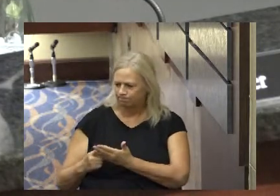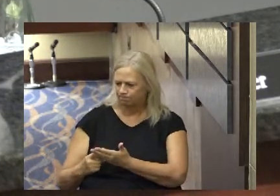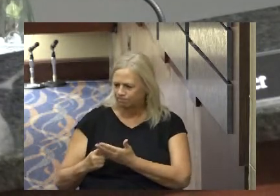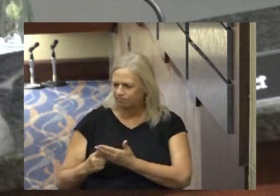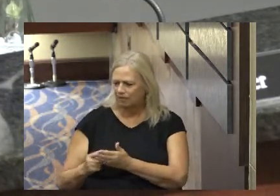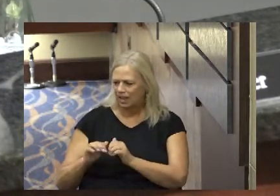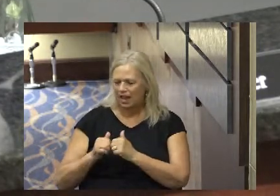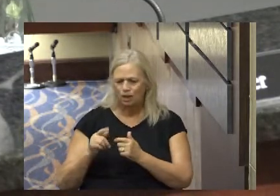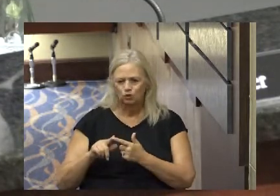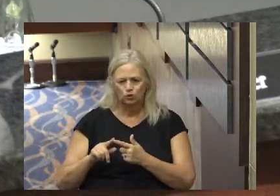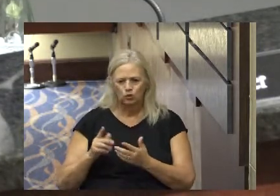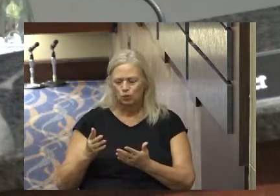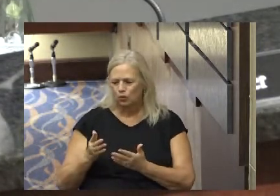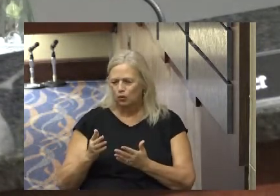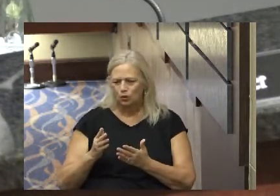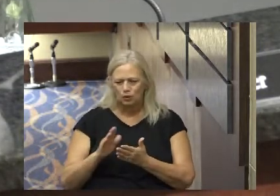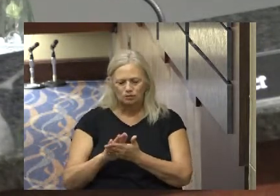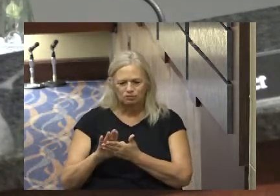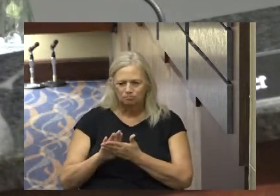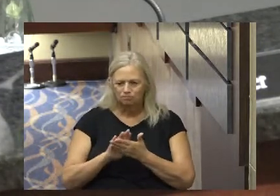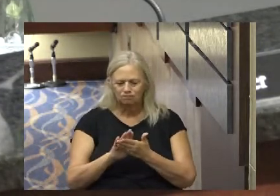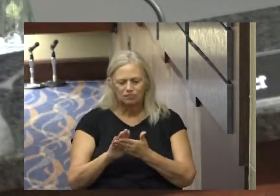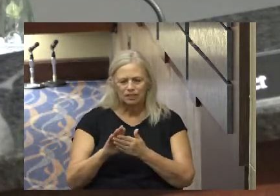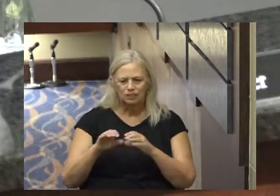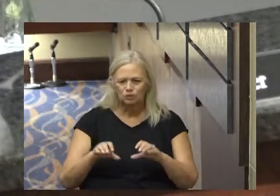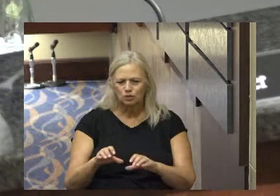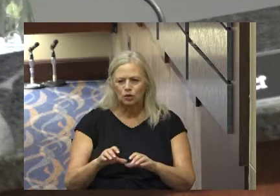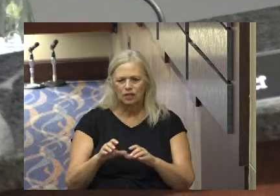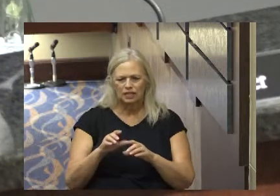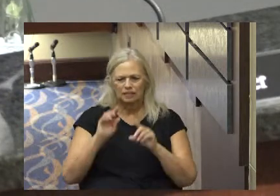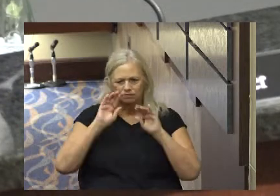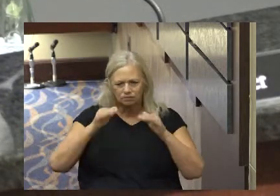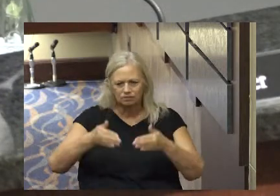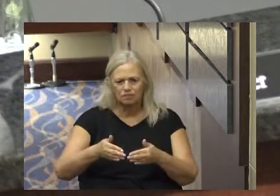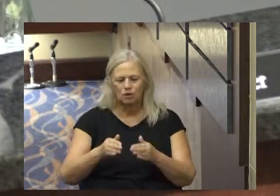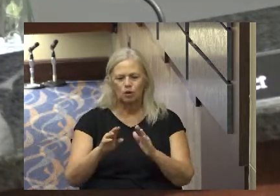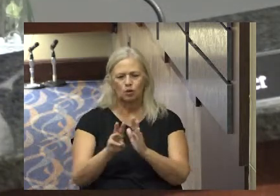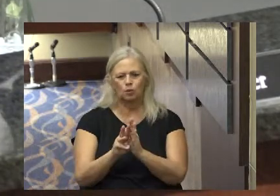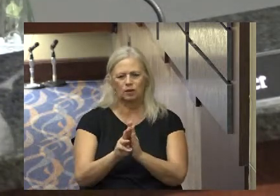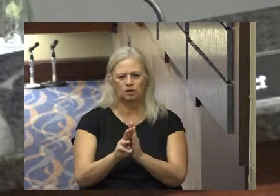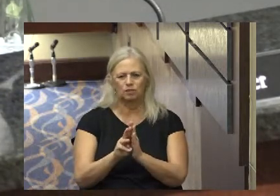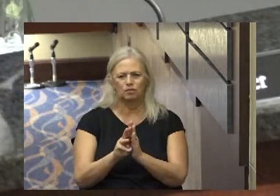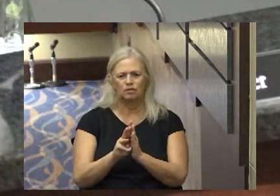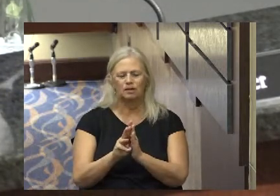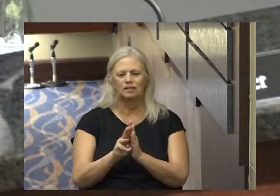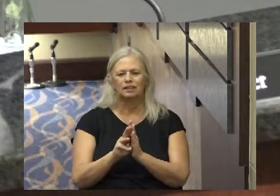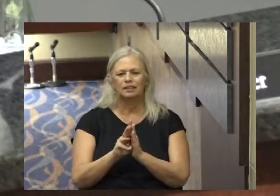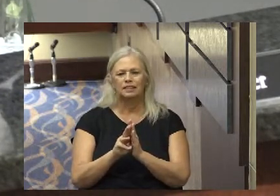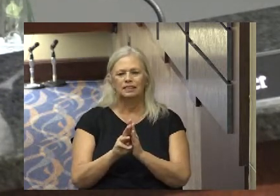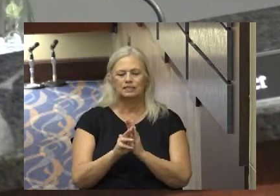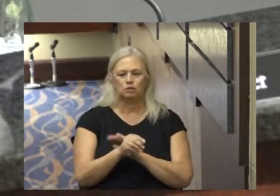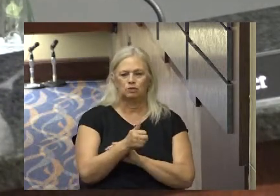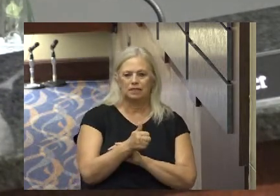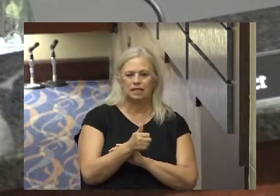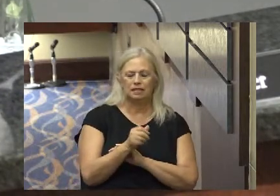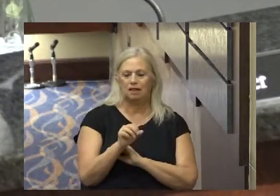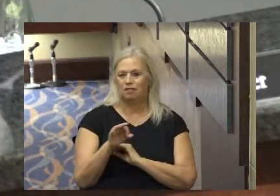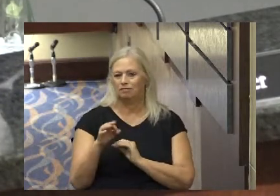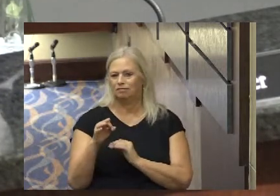it clean and make it contextual to Waco specifically. So I'm just 10 out of 10 would